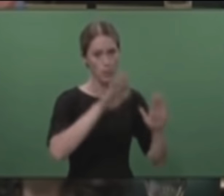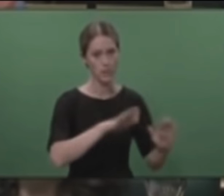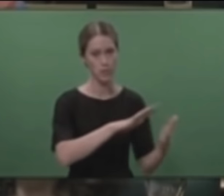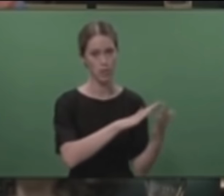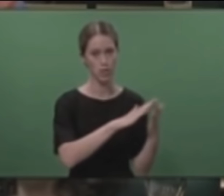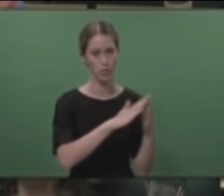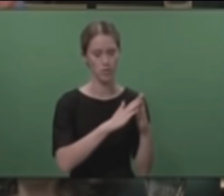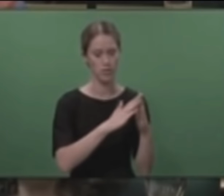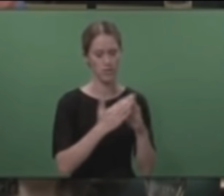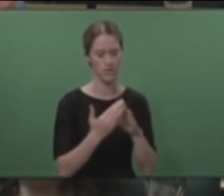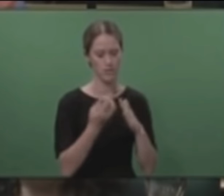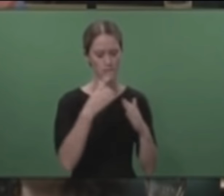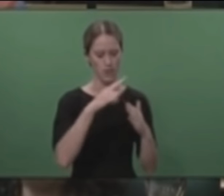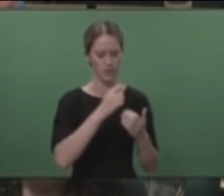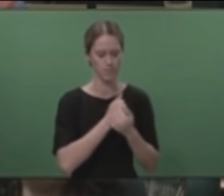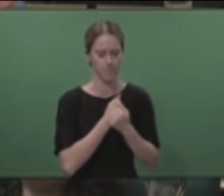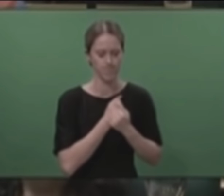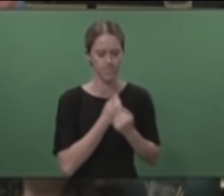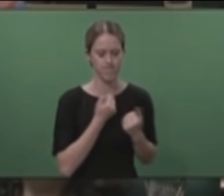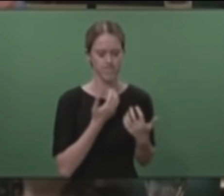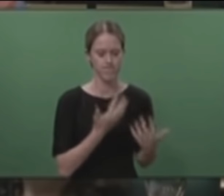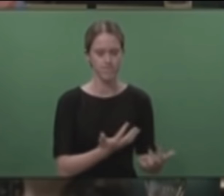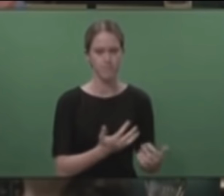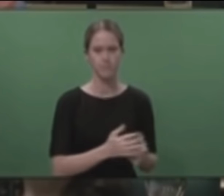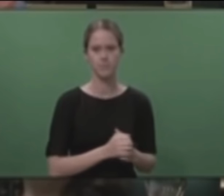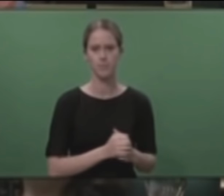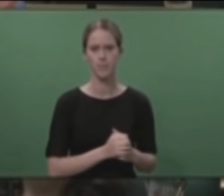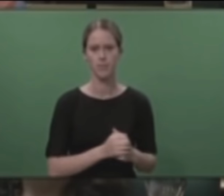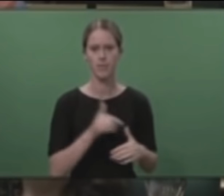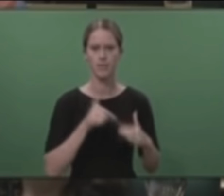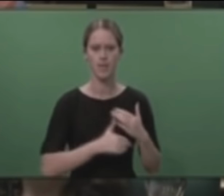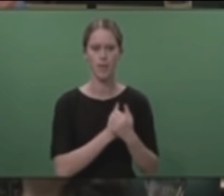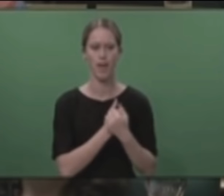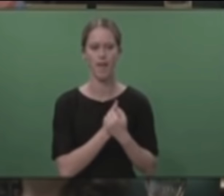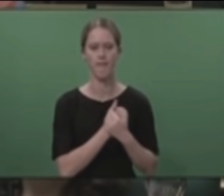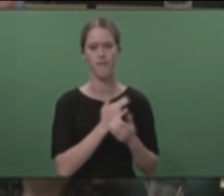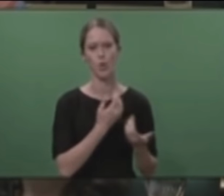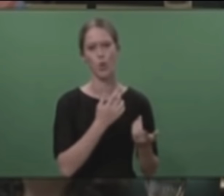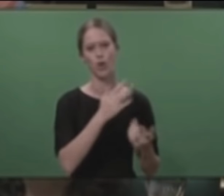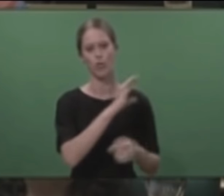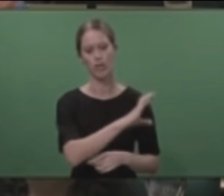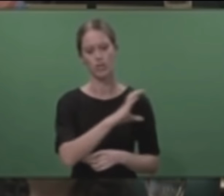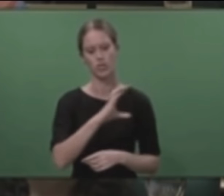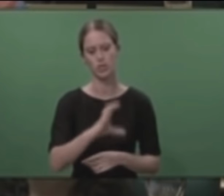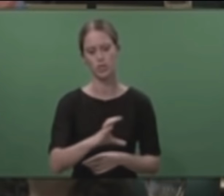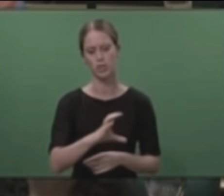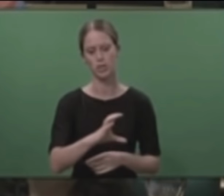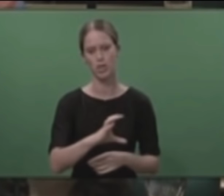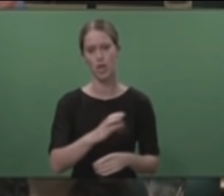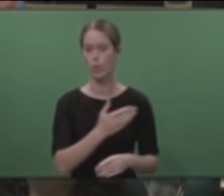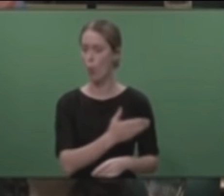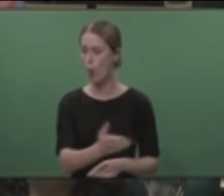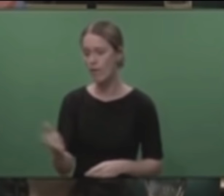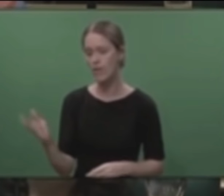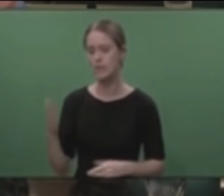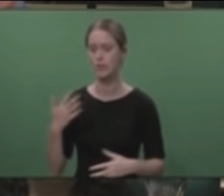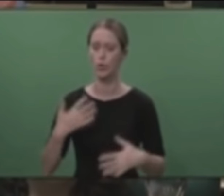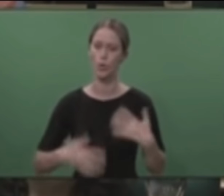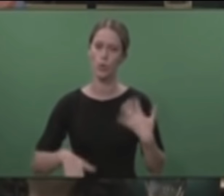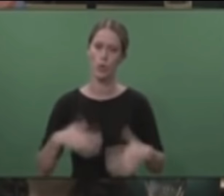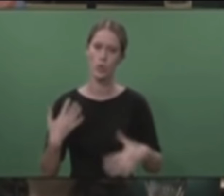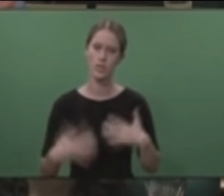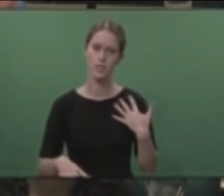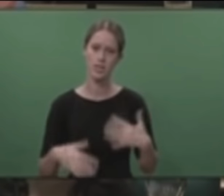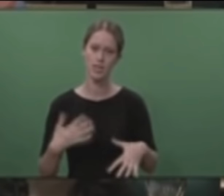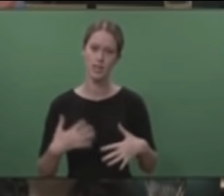communities. We are holding deep love for the city of Christchurch and all of us who are hurting